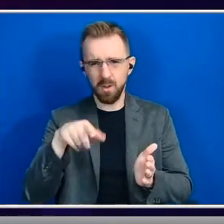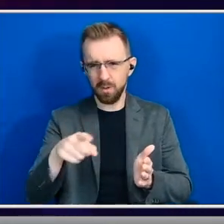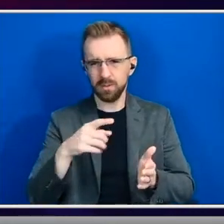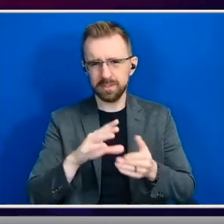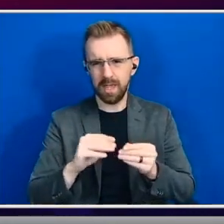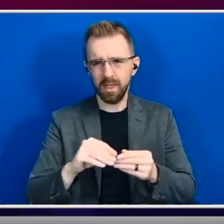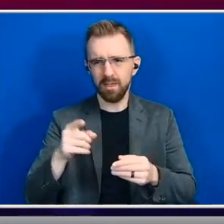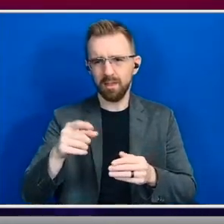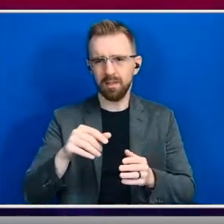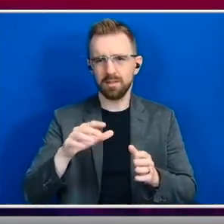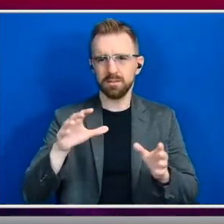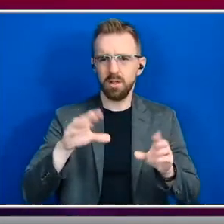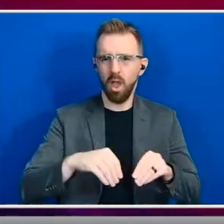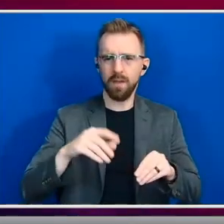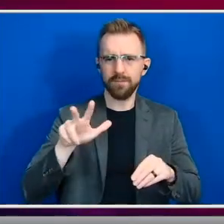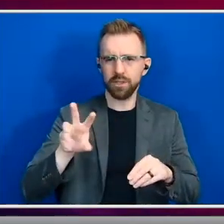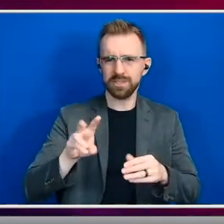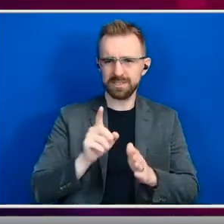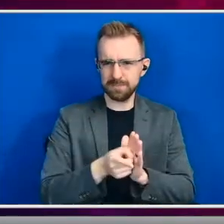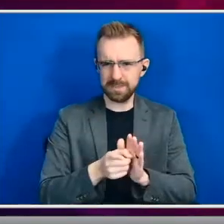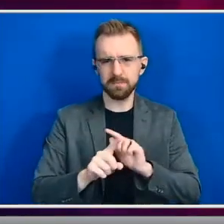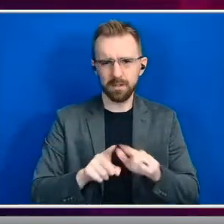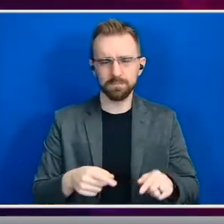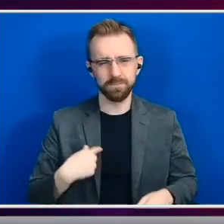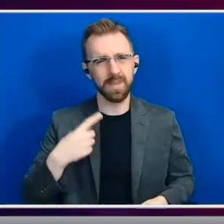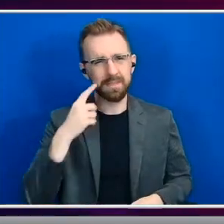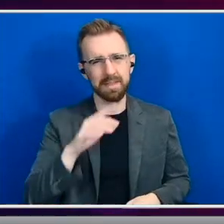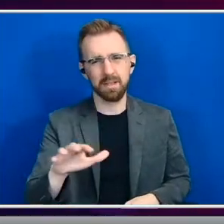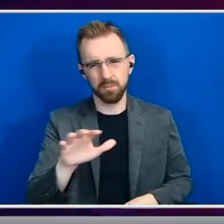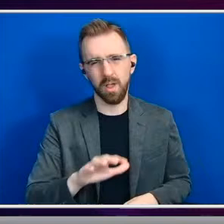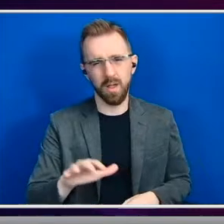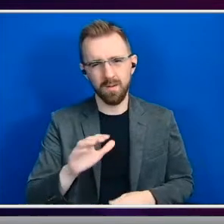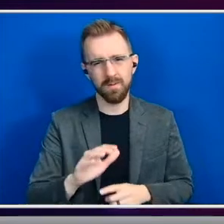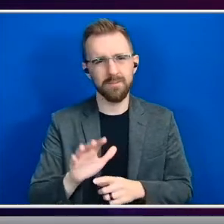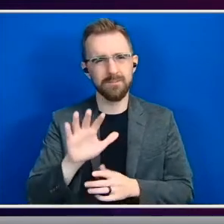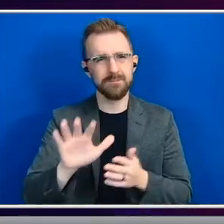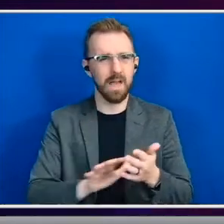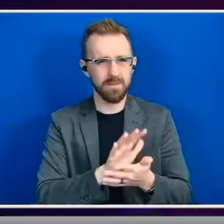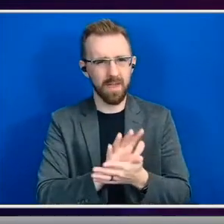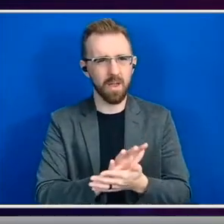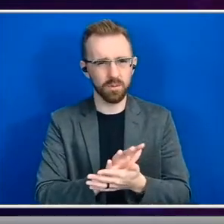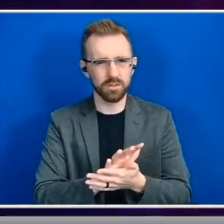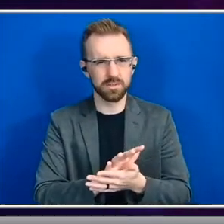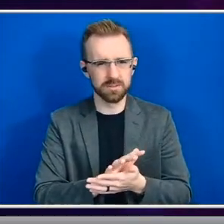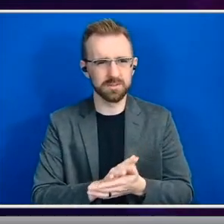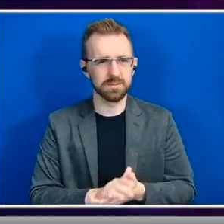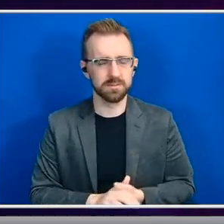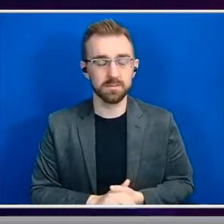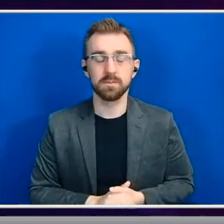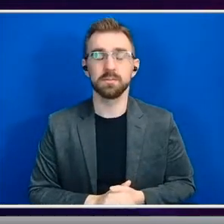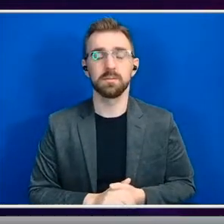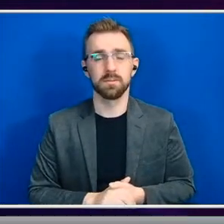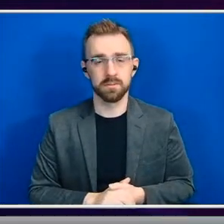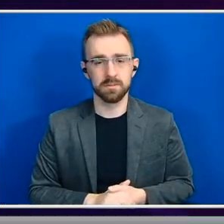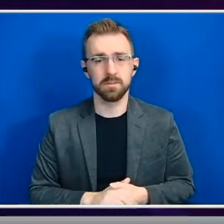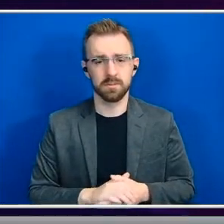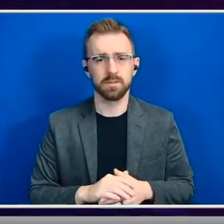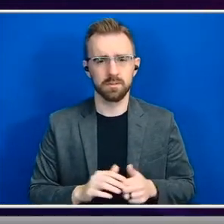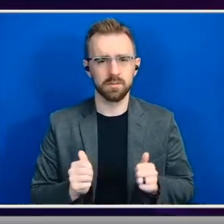36 minutes, but... Yeah, I think it was somewhere around 5 hours. Oh, wow. Okay. And then, you